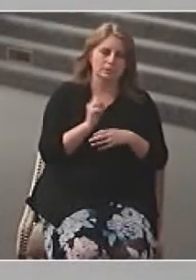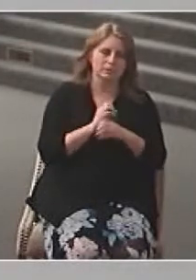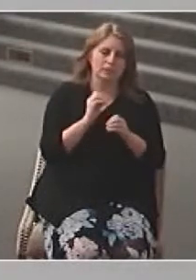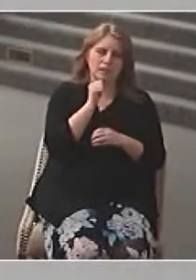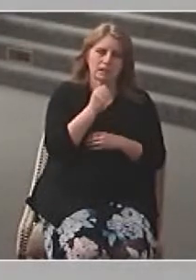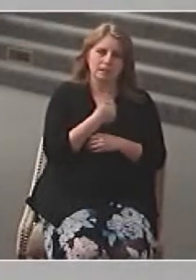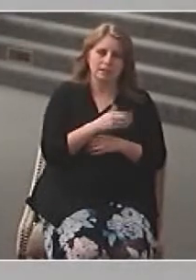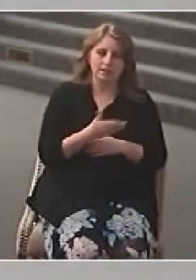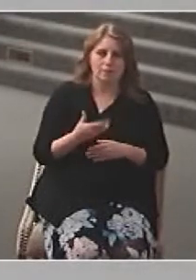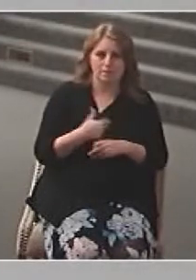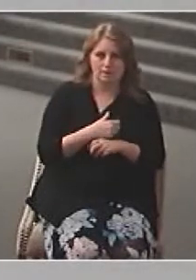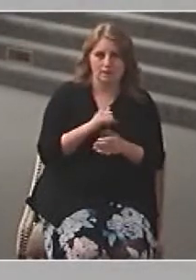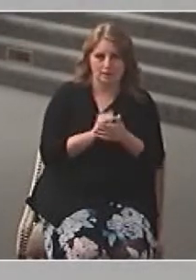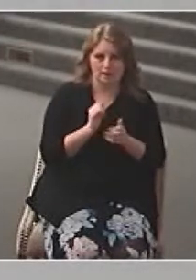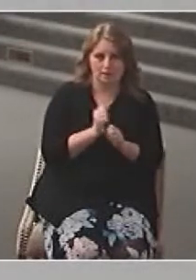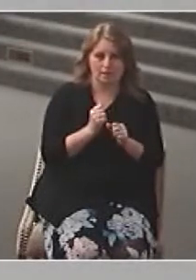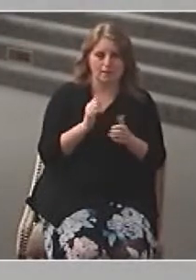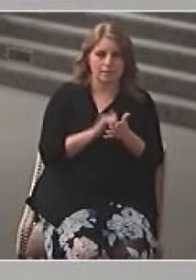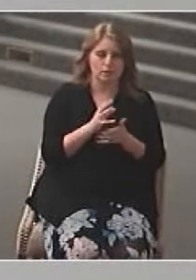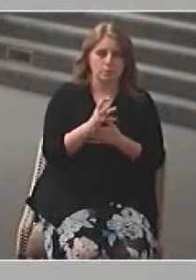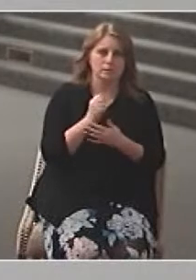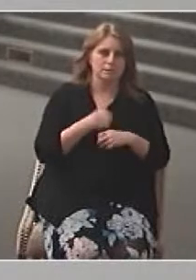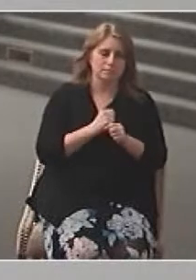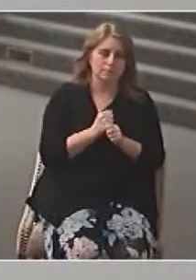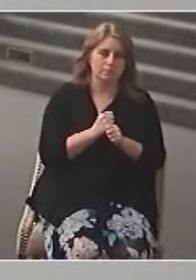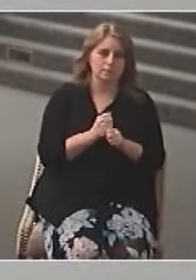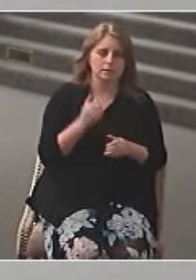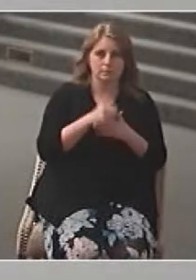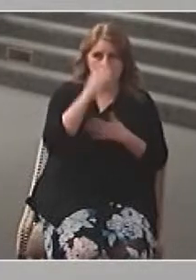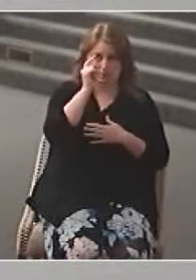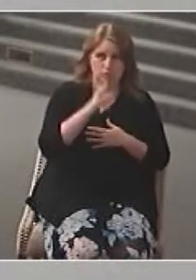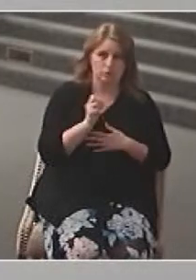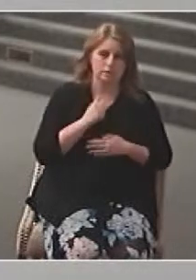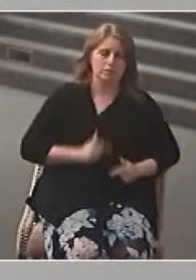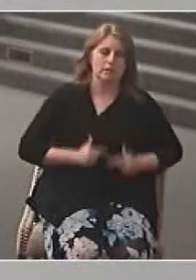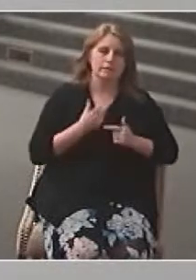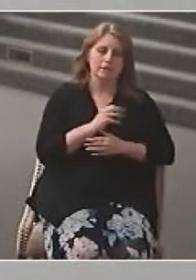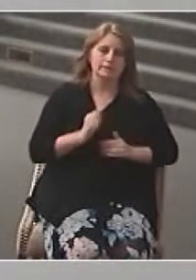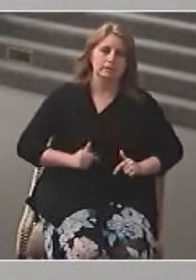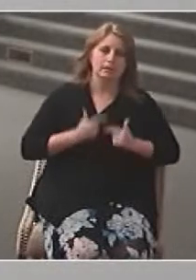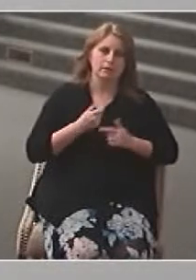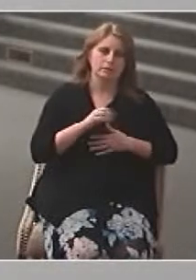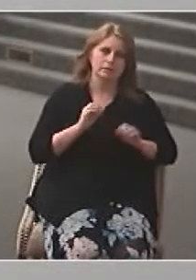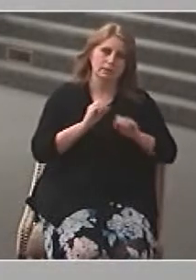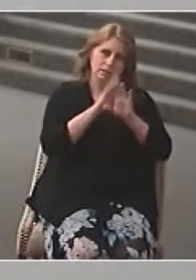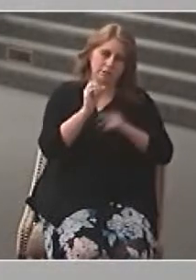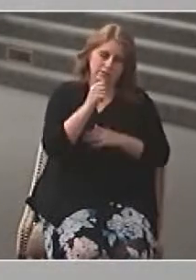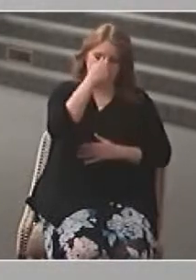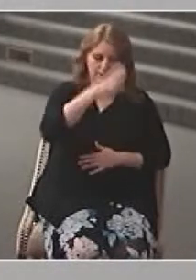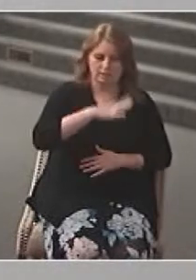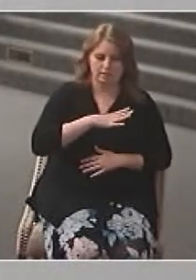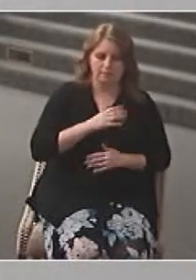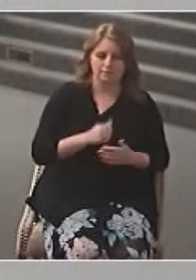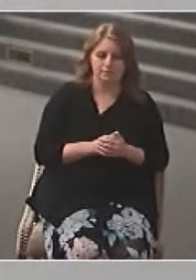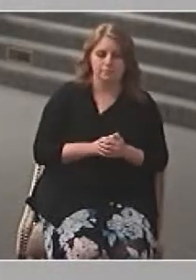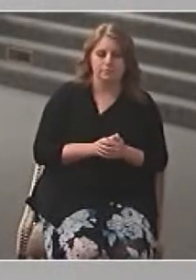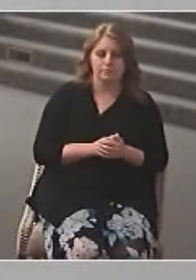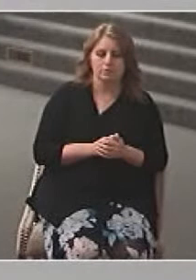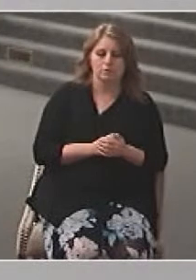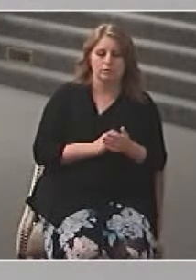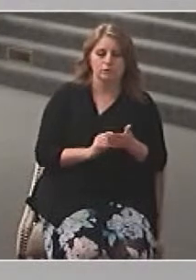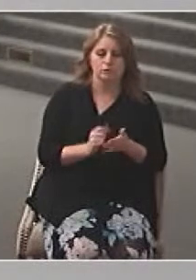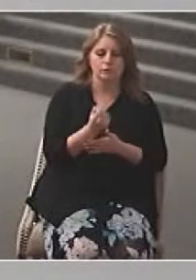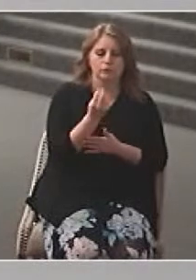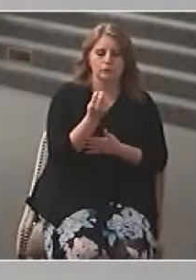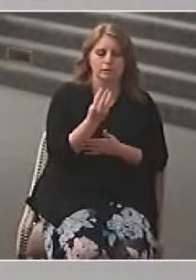made that was made. In Him was life, and the life was the light of men." Now verse